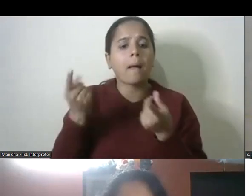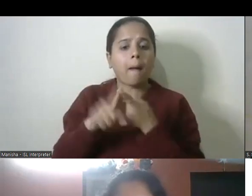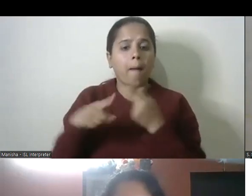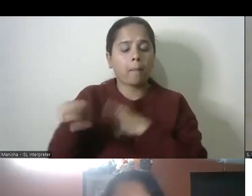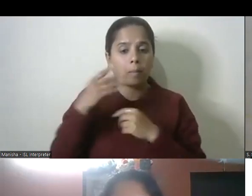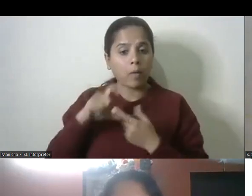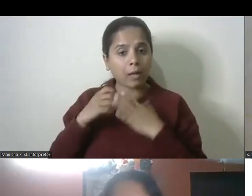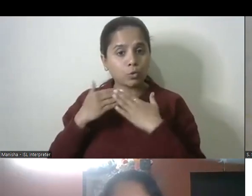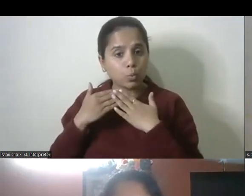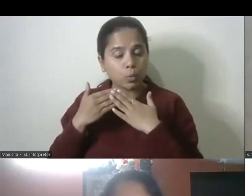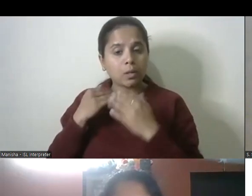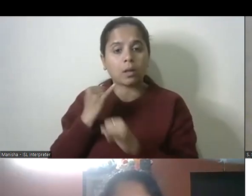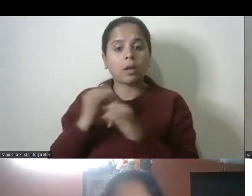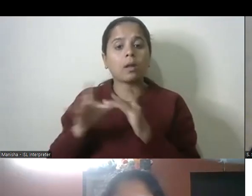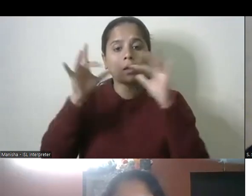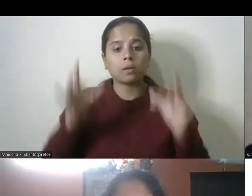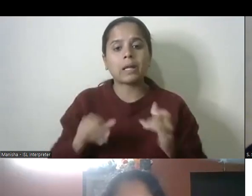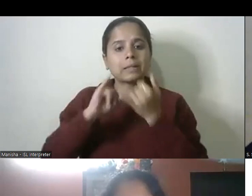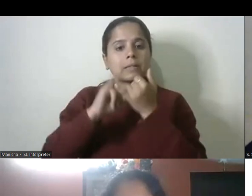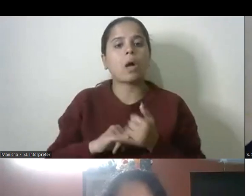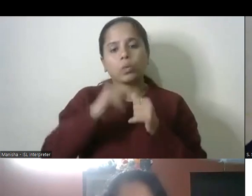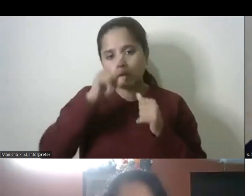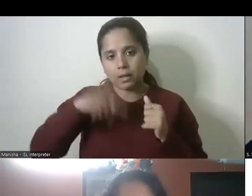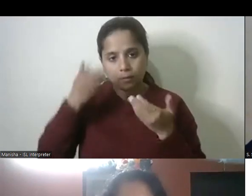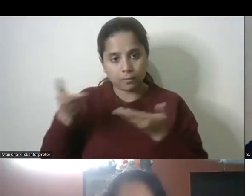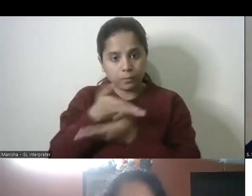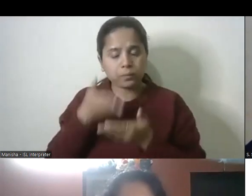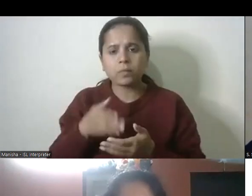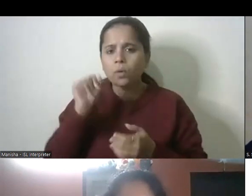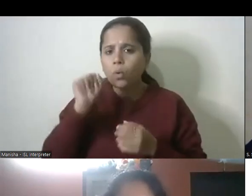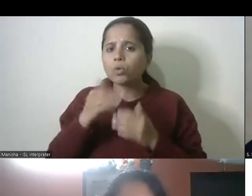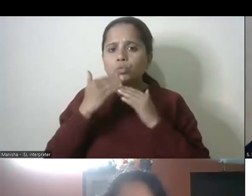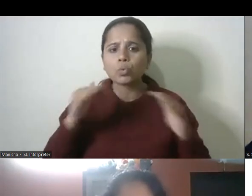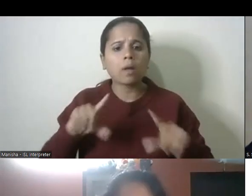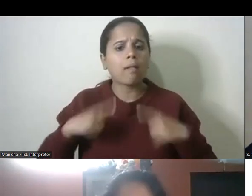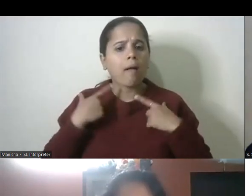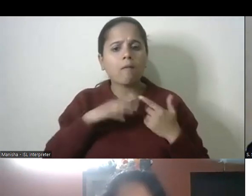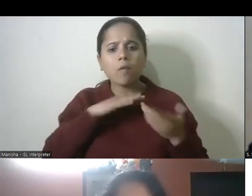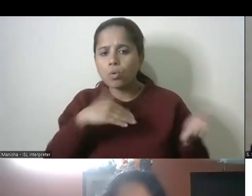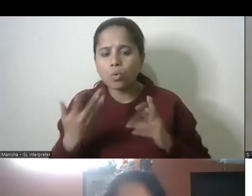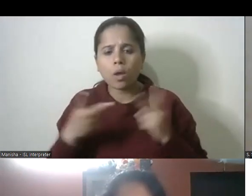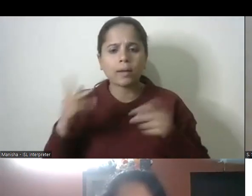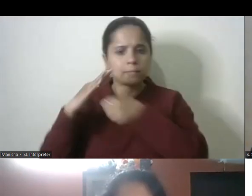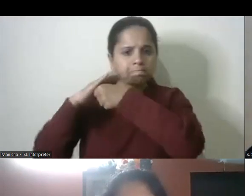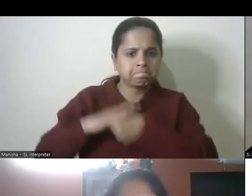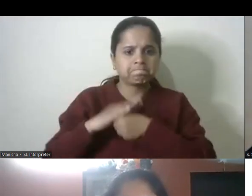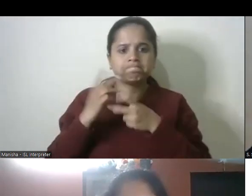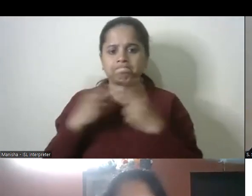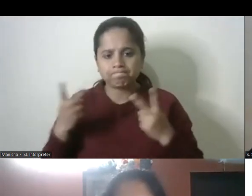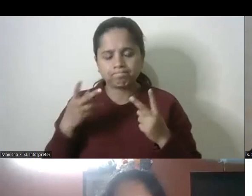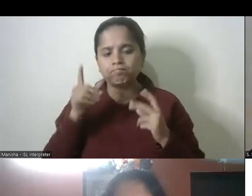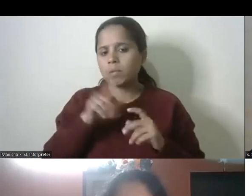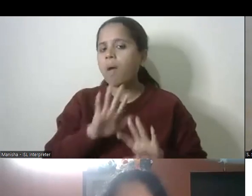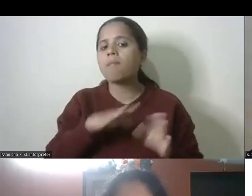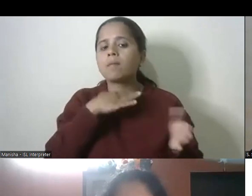an educational institute of South India, where a student lost her life as a result of caste-based discrimination. With